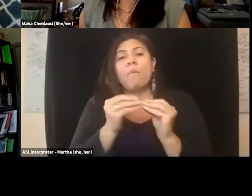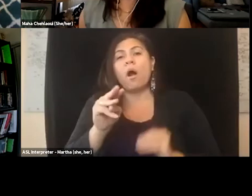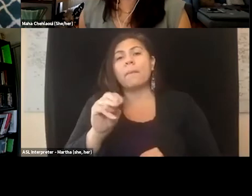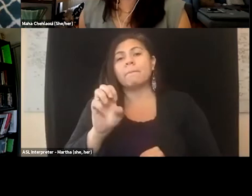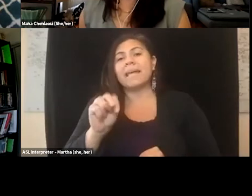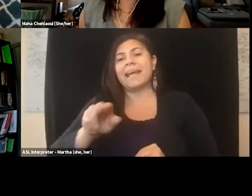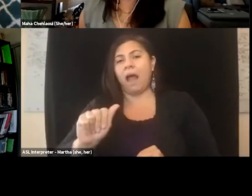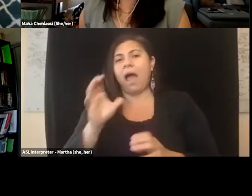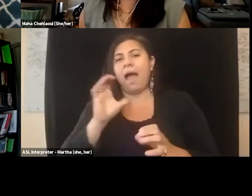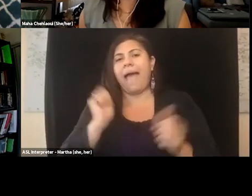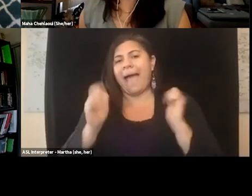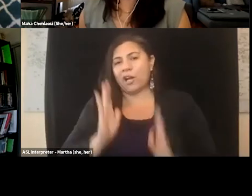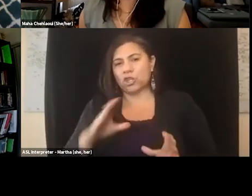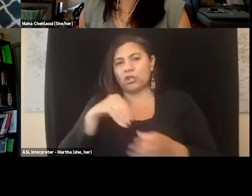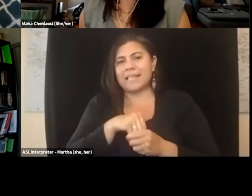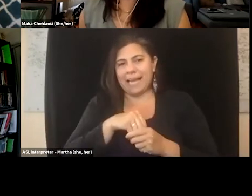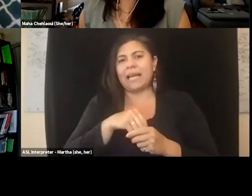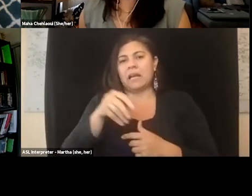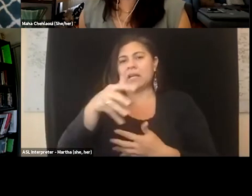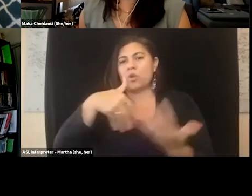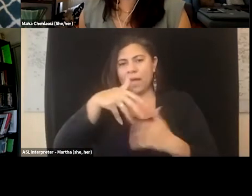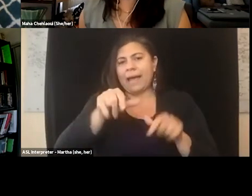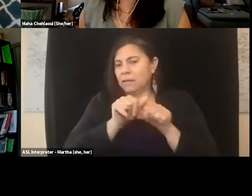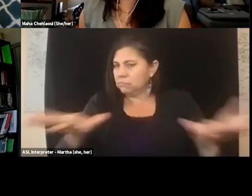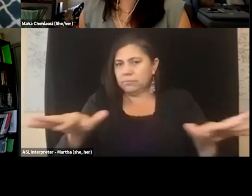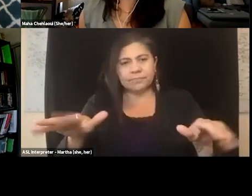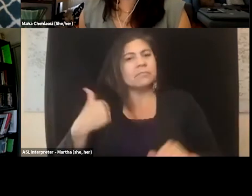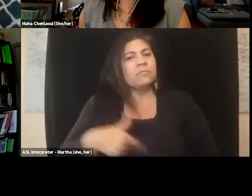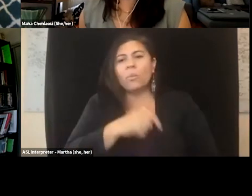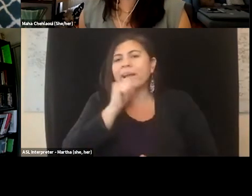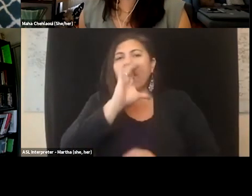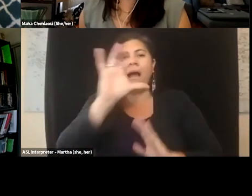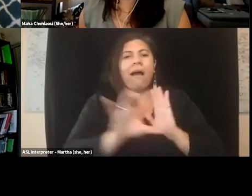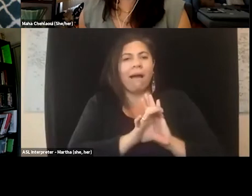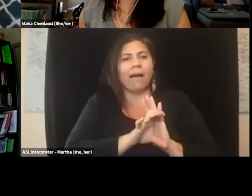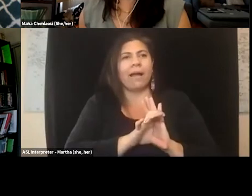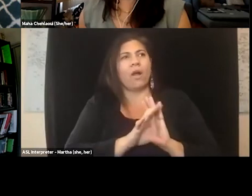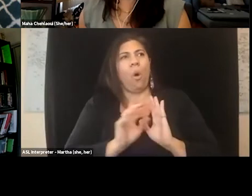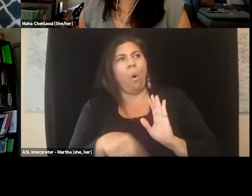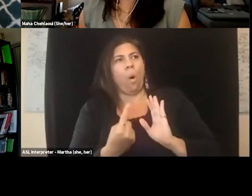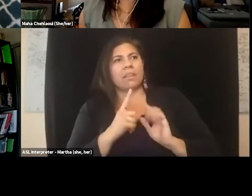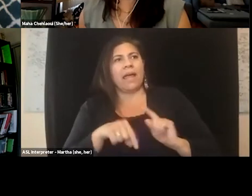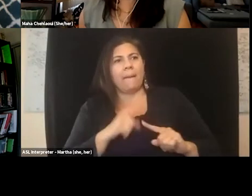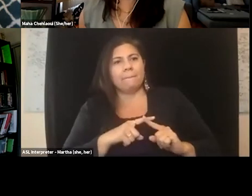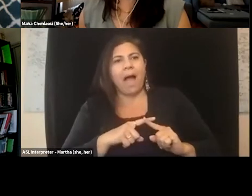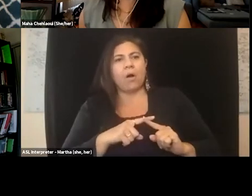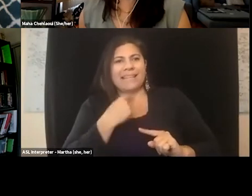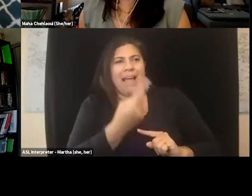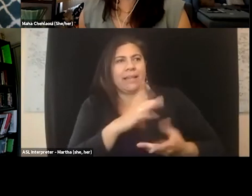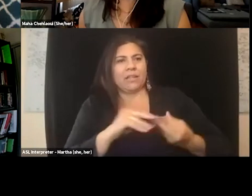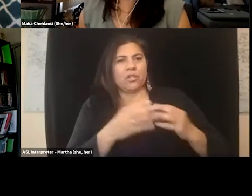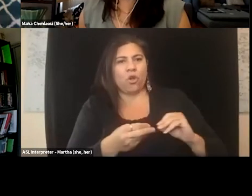Azita, and where it's not, we're not playing these characters that, you know, are telling these stories informed